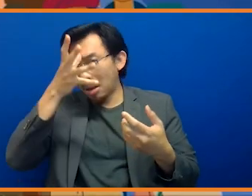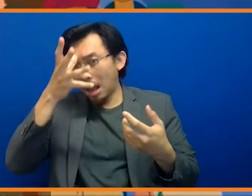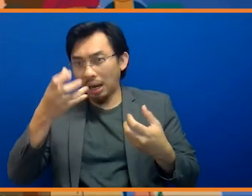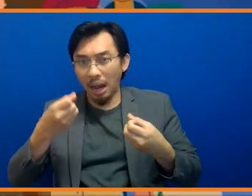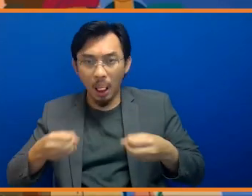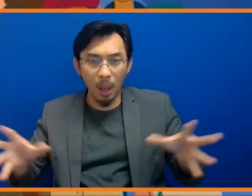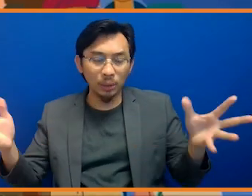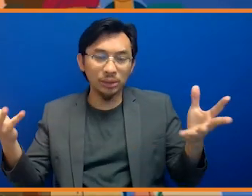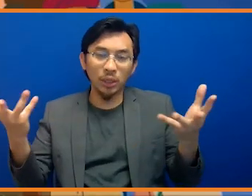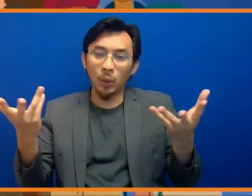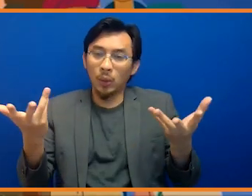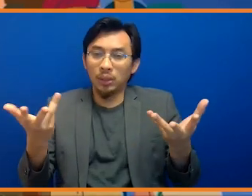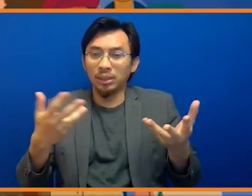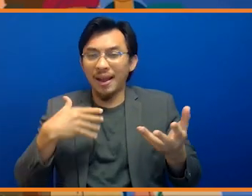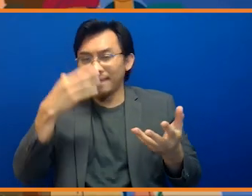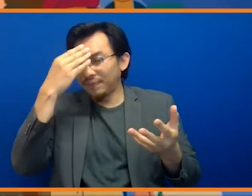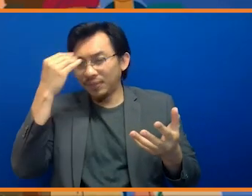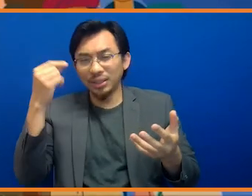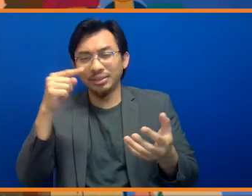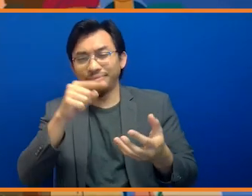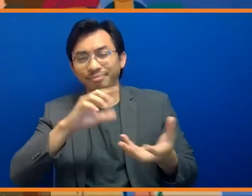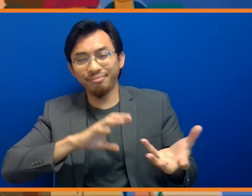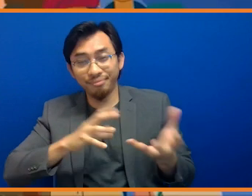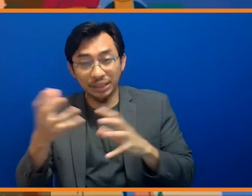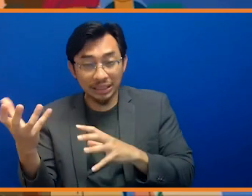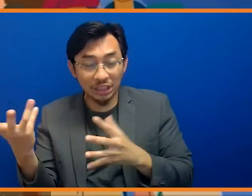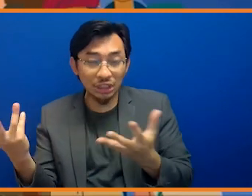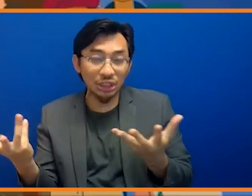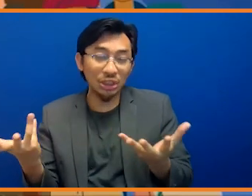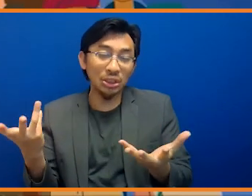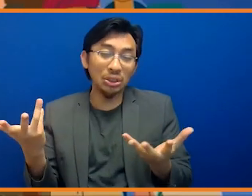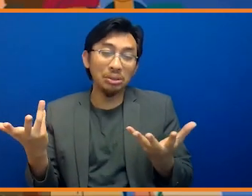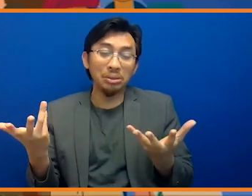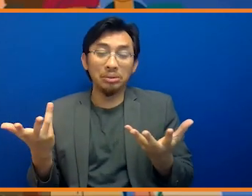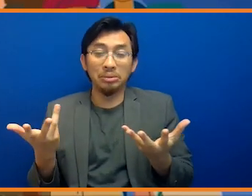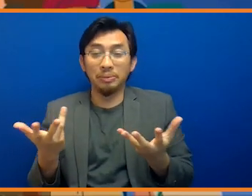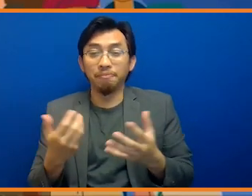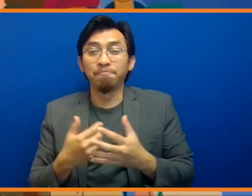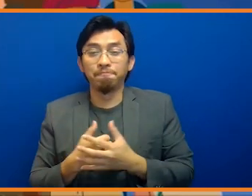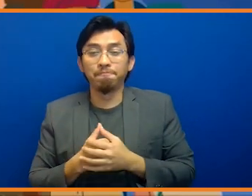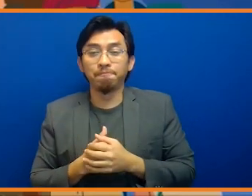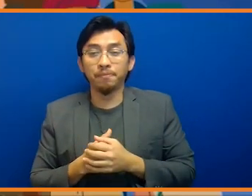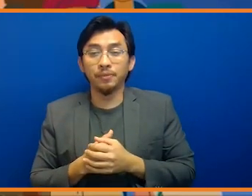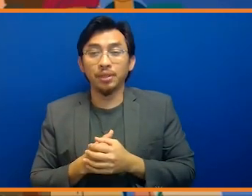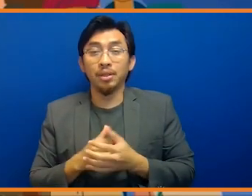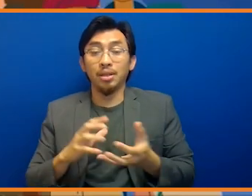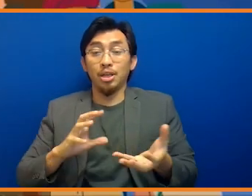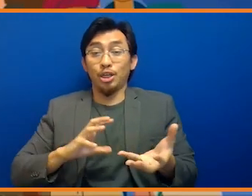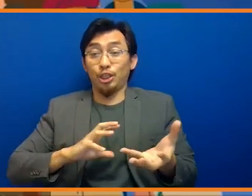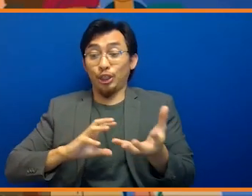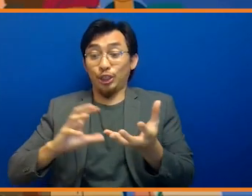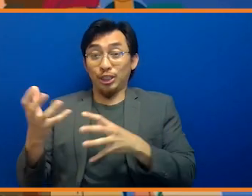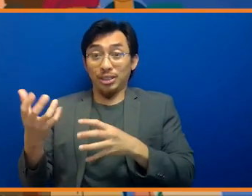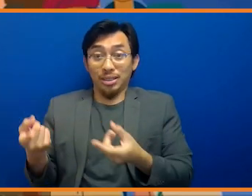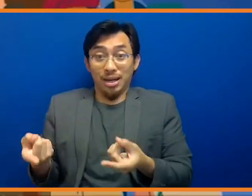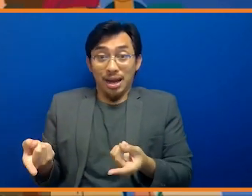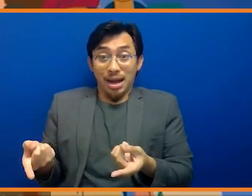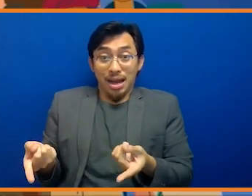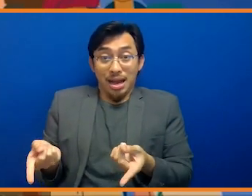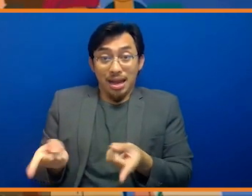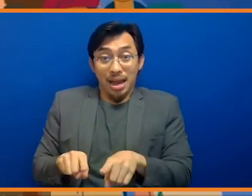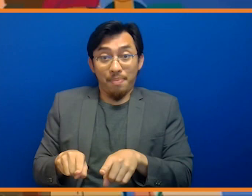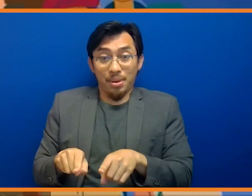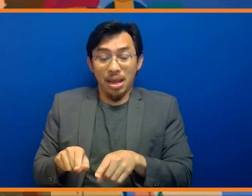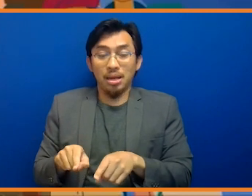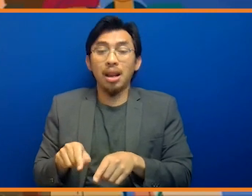sister. Why? Because I forget about that disaster. So disasters come to me.